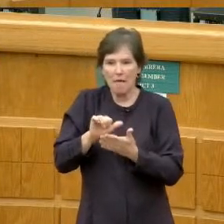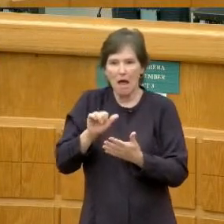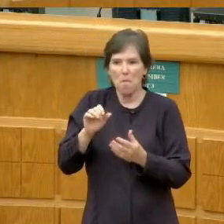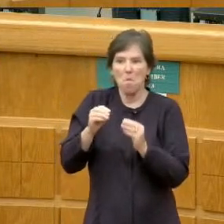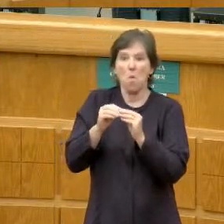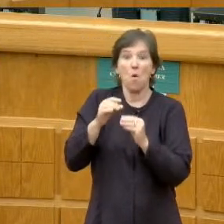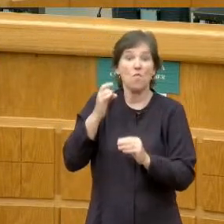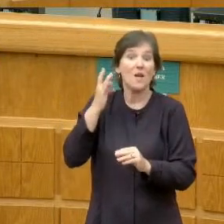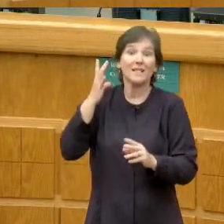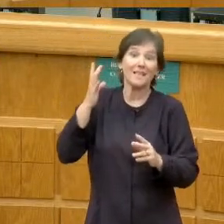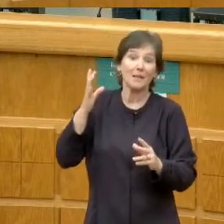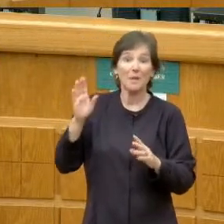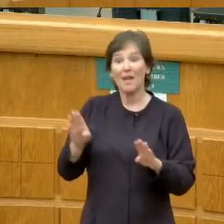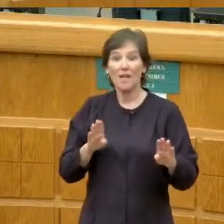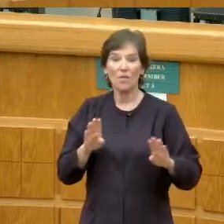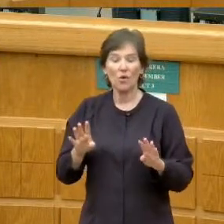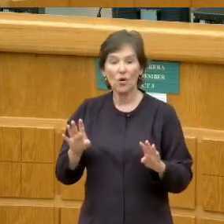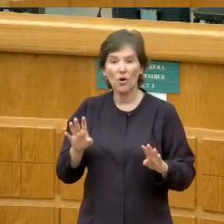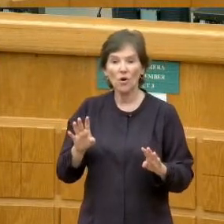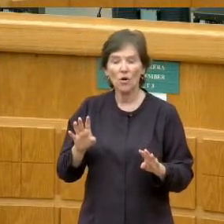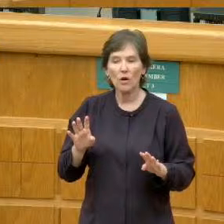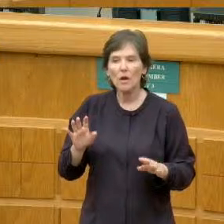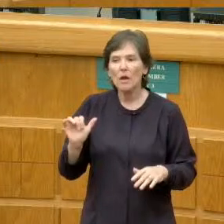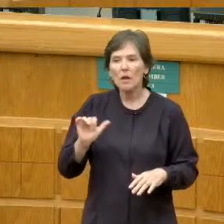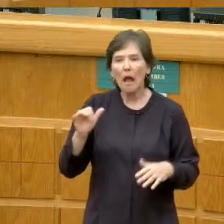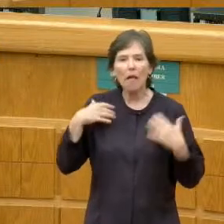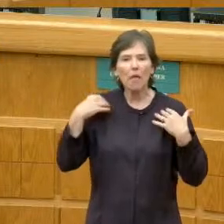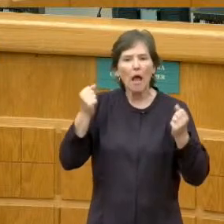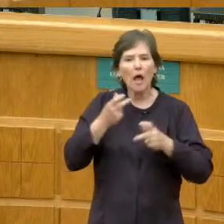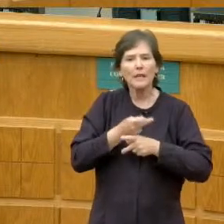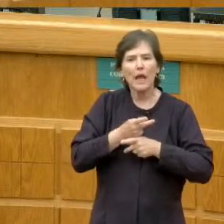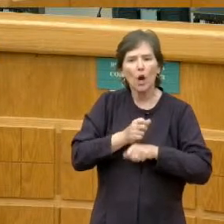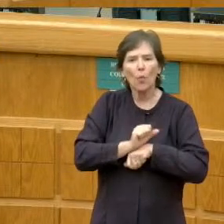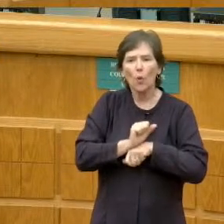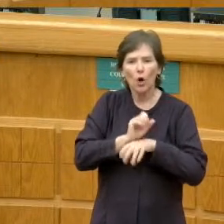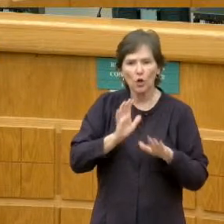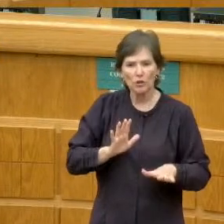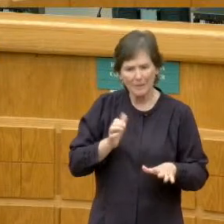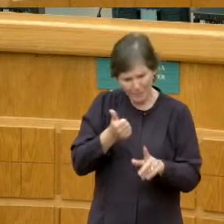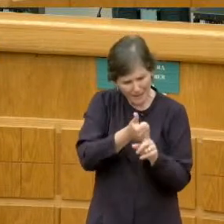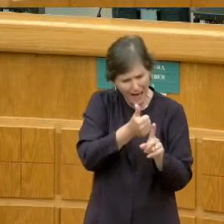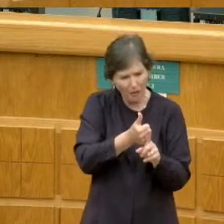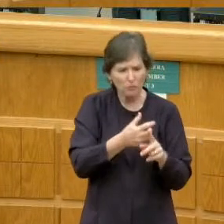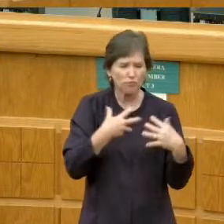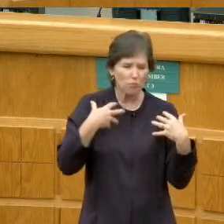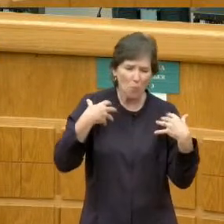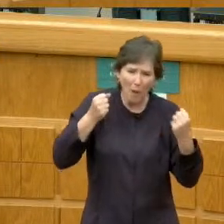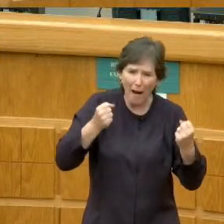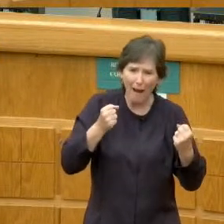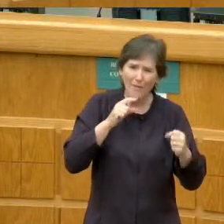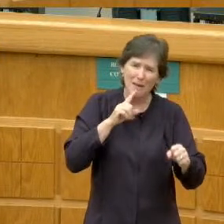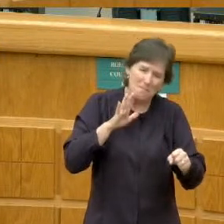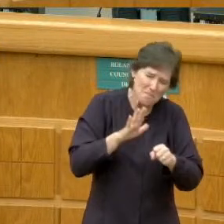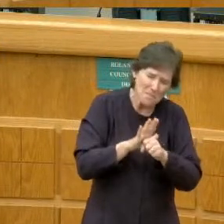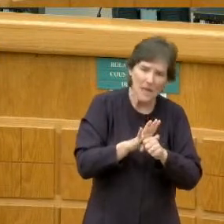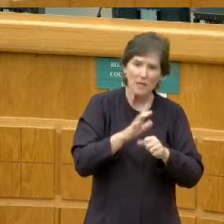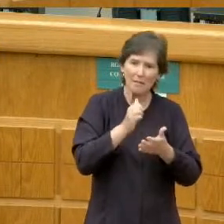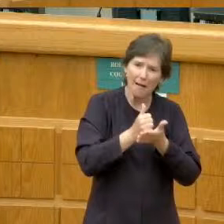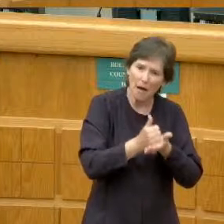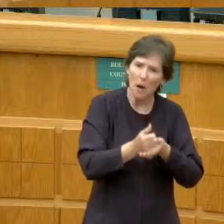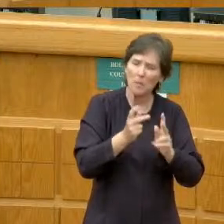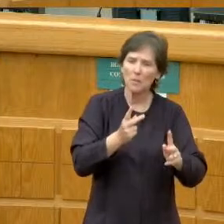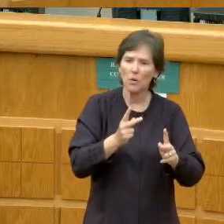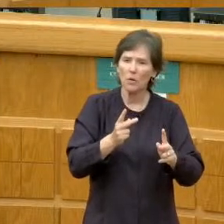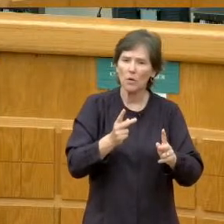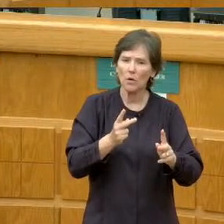today, who are so brave and so dedicated and so committed, that they're looking to you